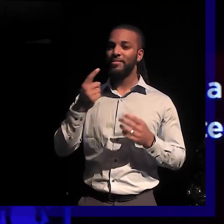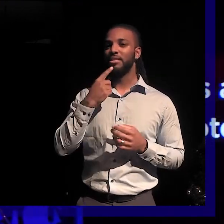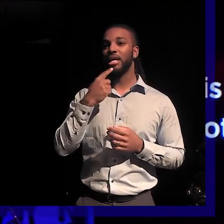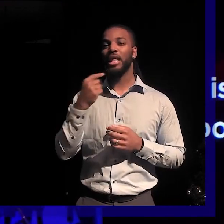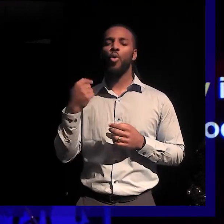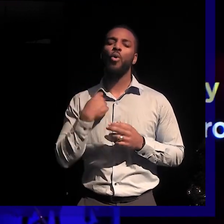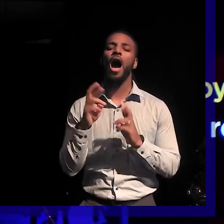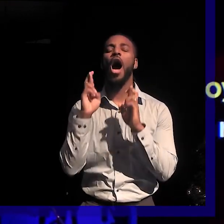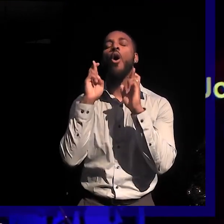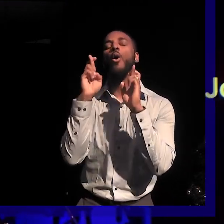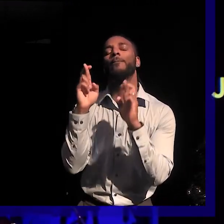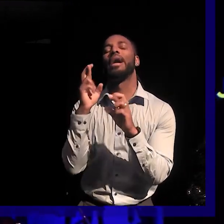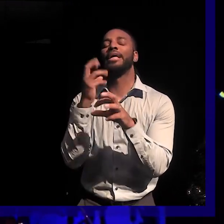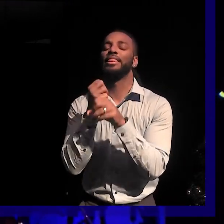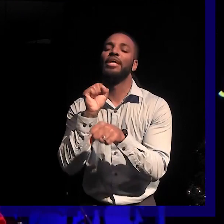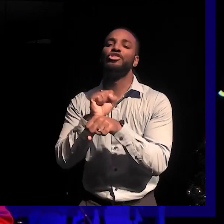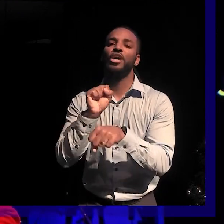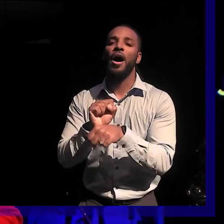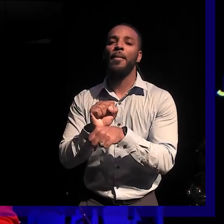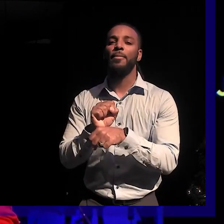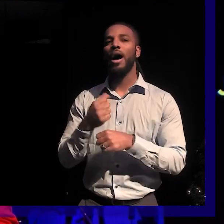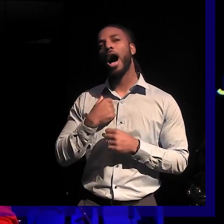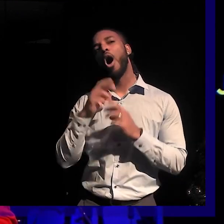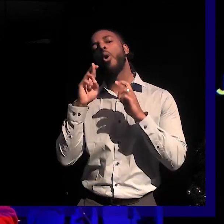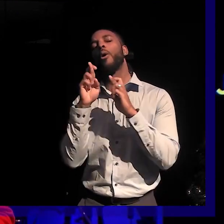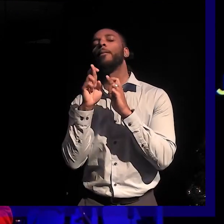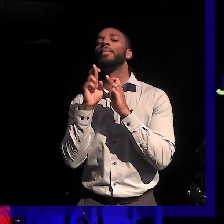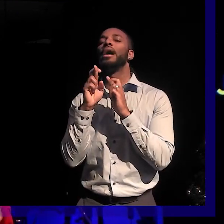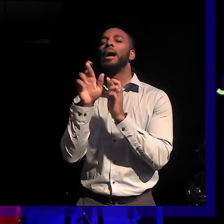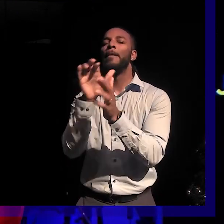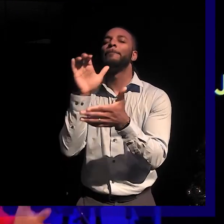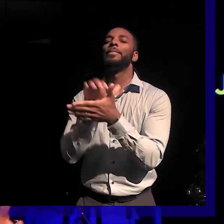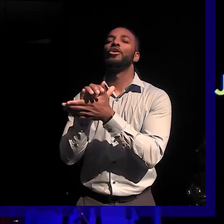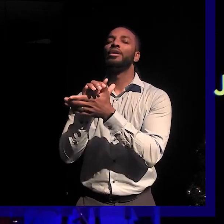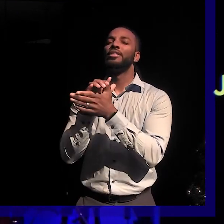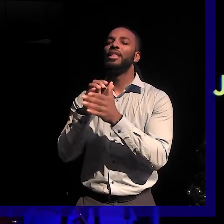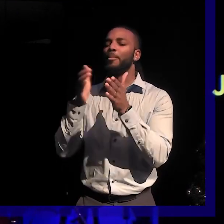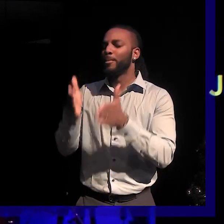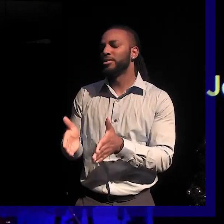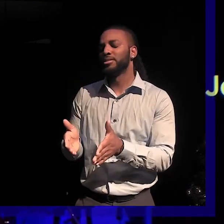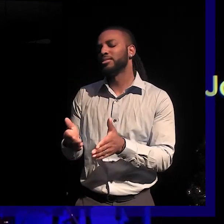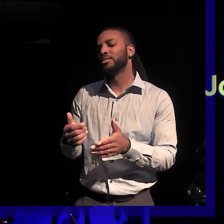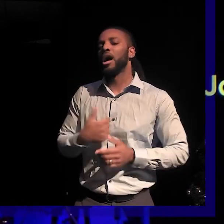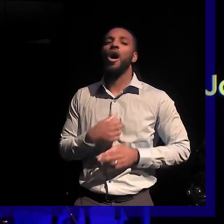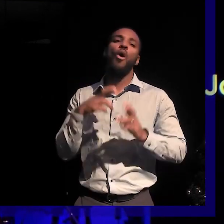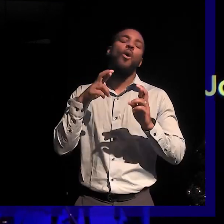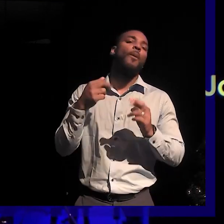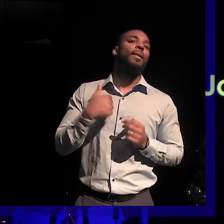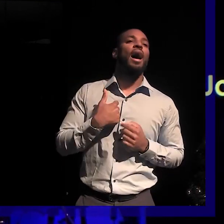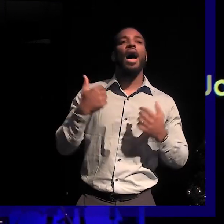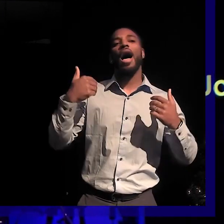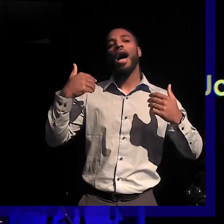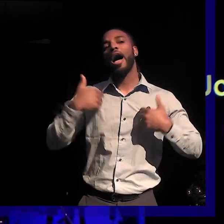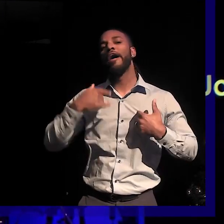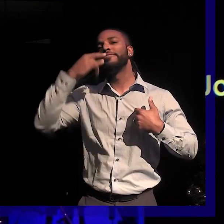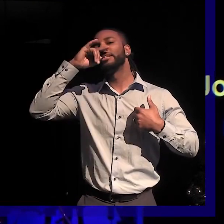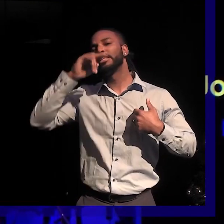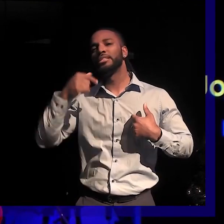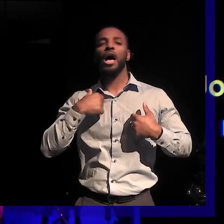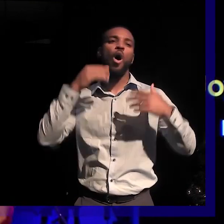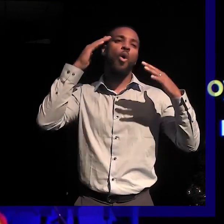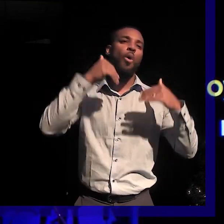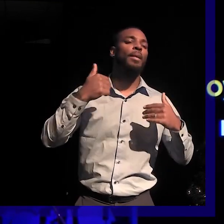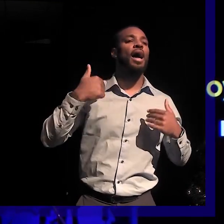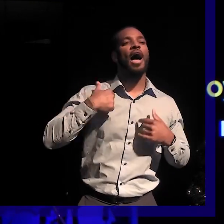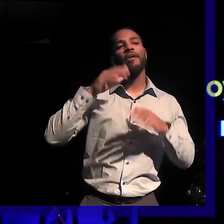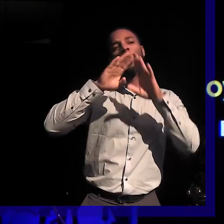hope, like I hope I get that job. I hope I marry that person. I hope I have kids. I hope I